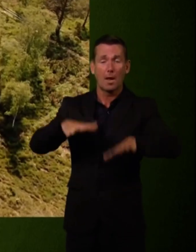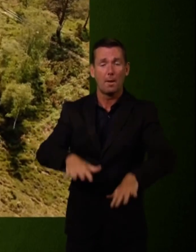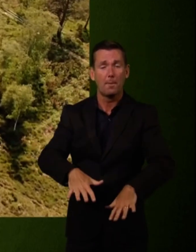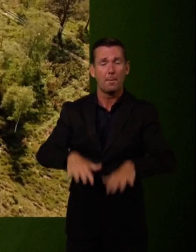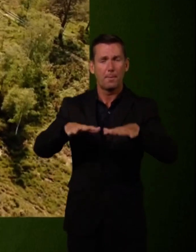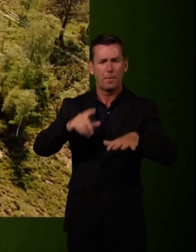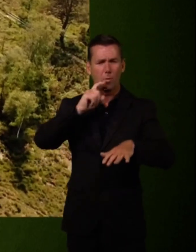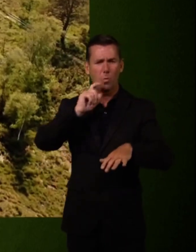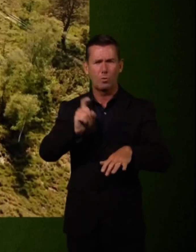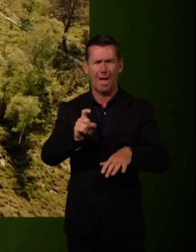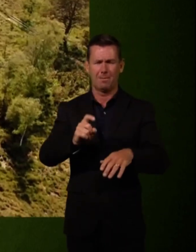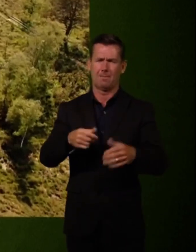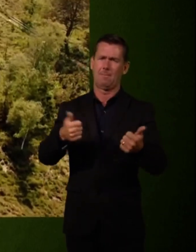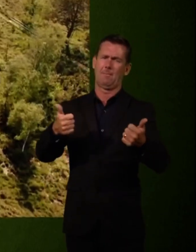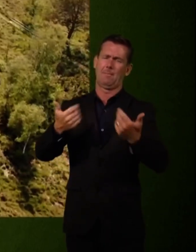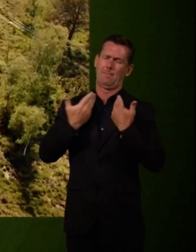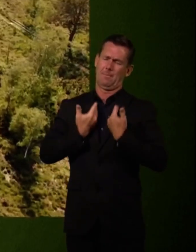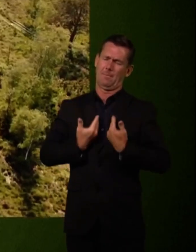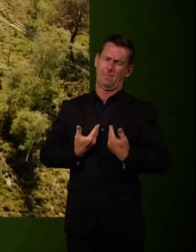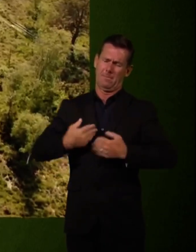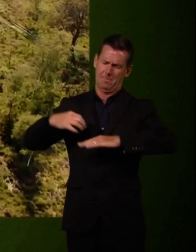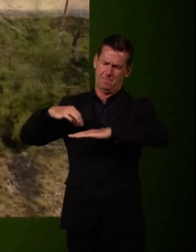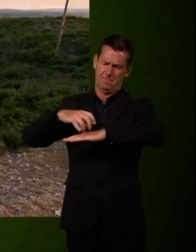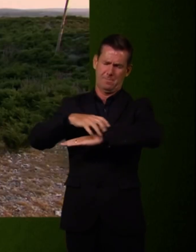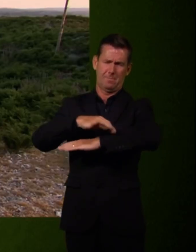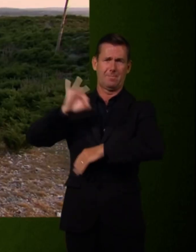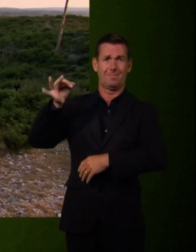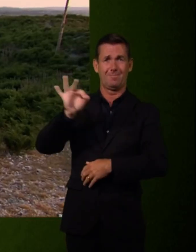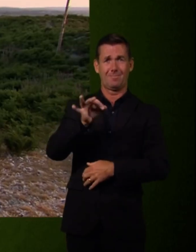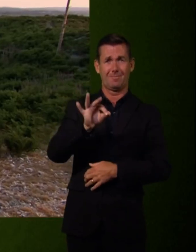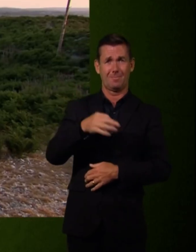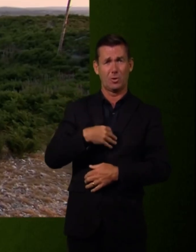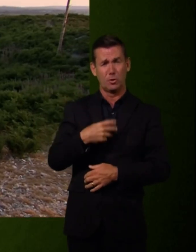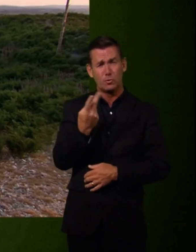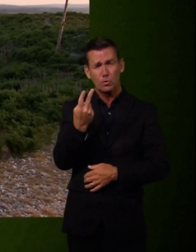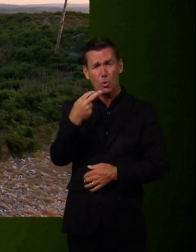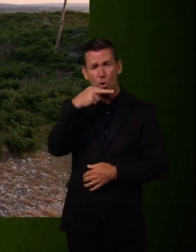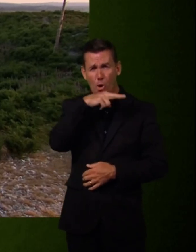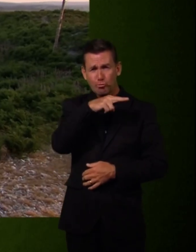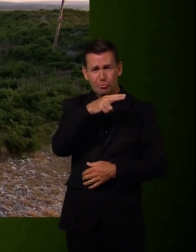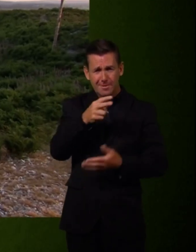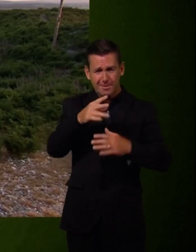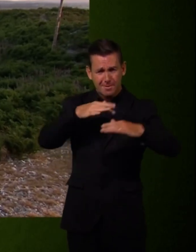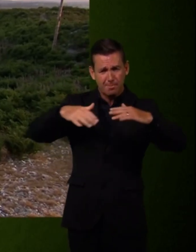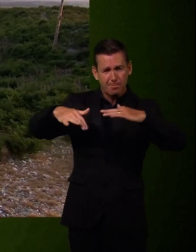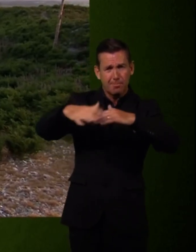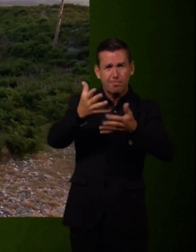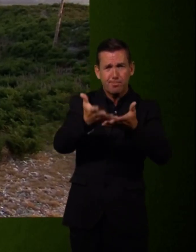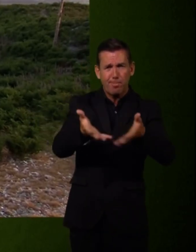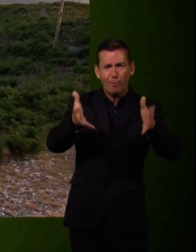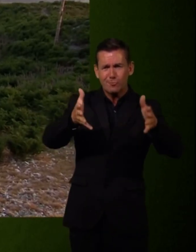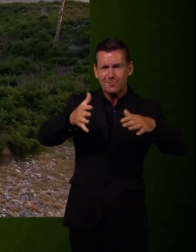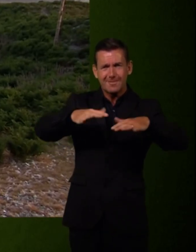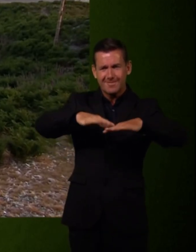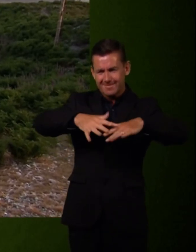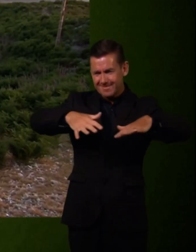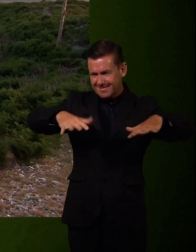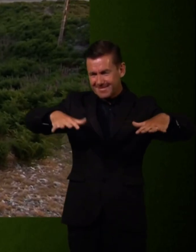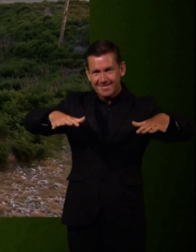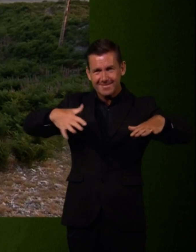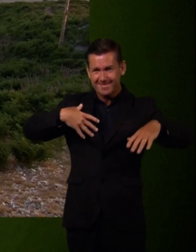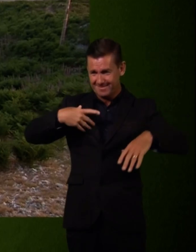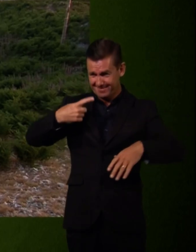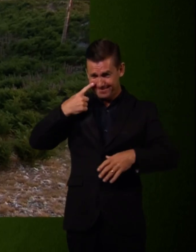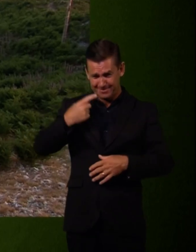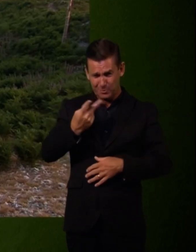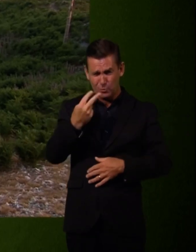attracted wildlife. And now they have 200 ponds in Arne. And at this time of the year, those ponds are